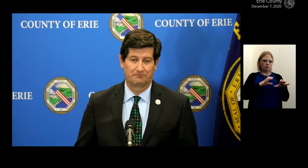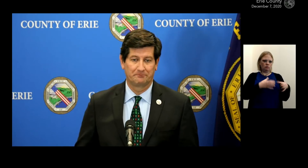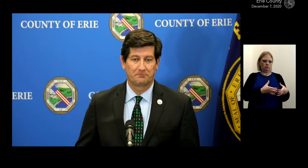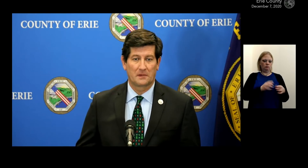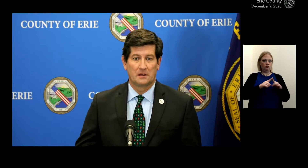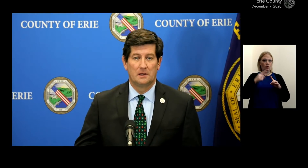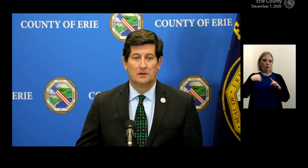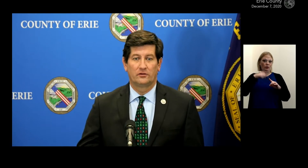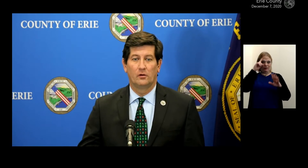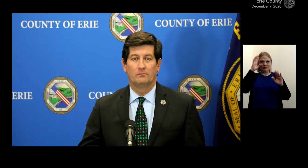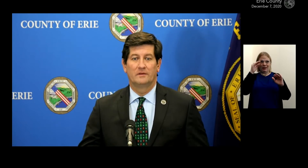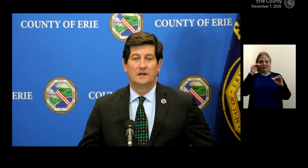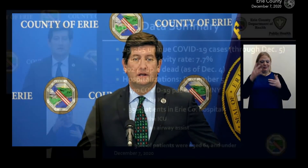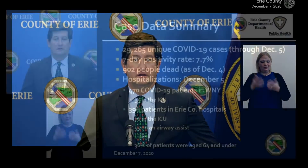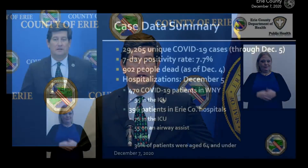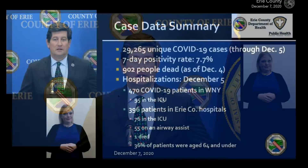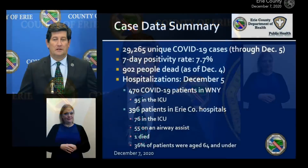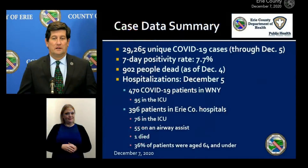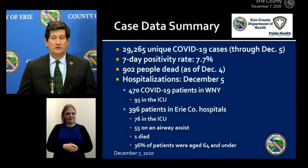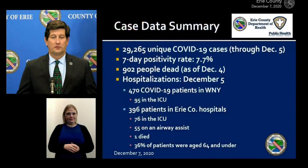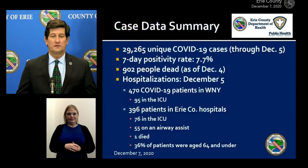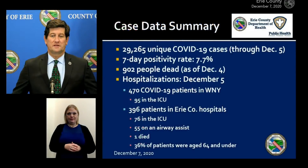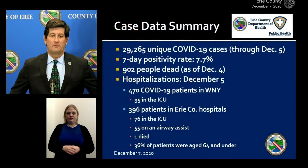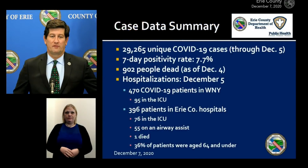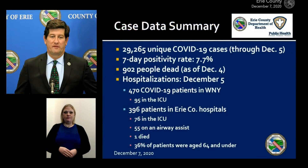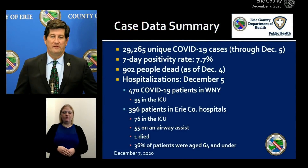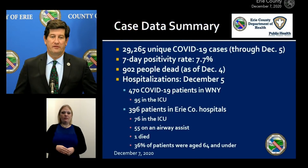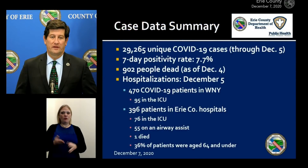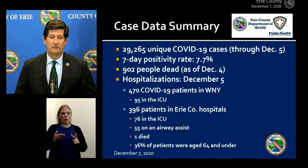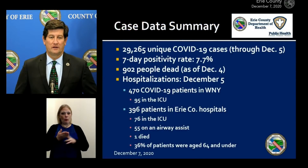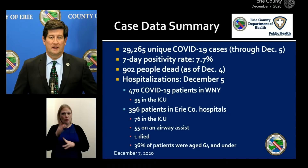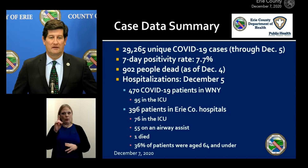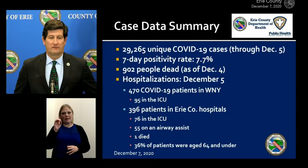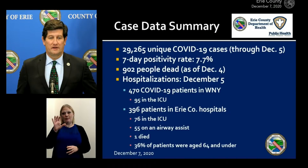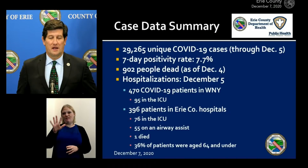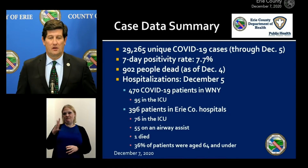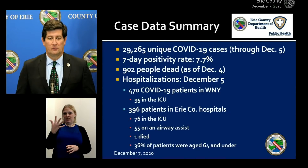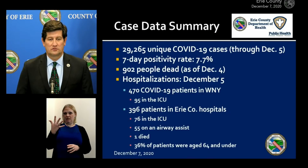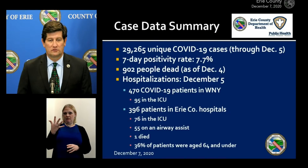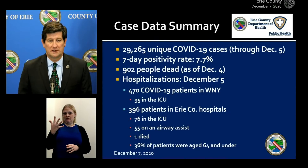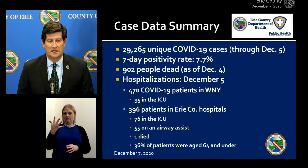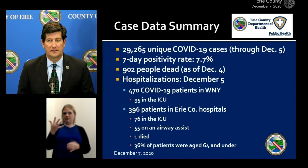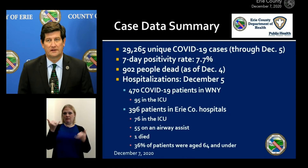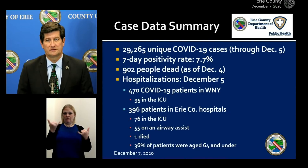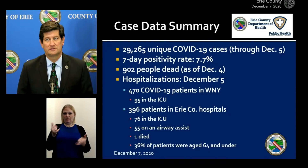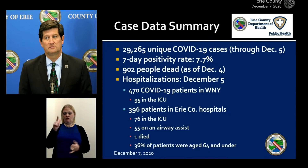come. So, through December 5th, we have now